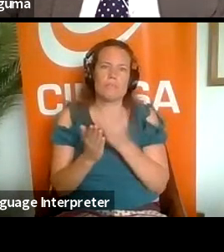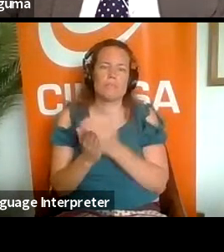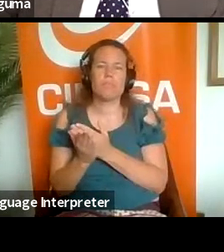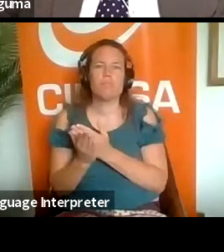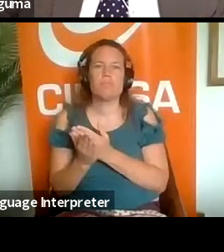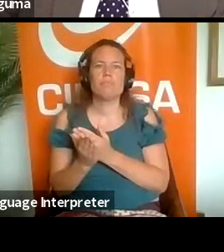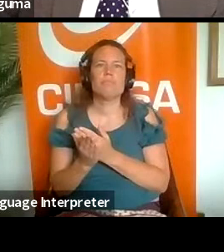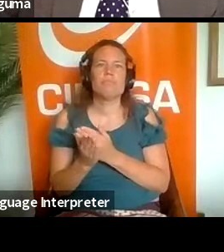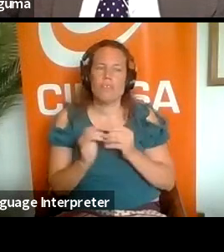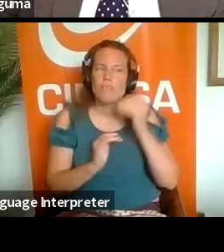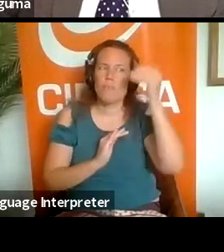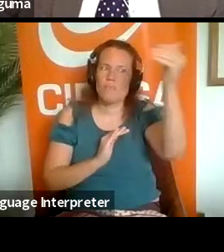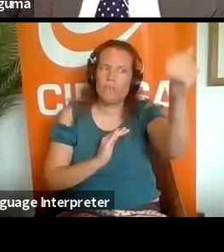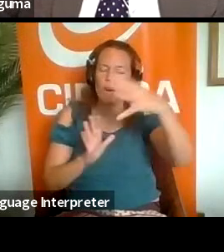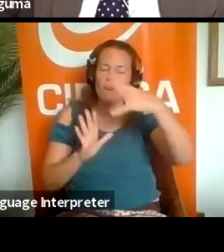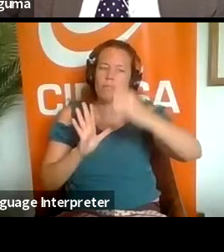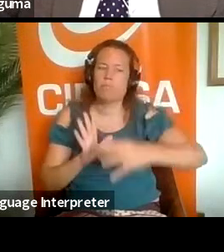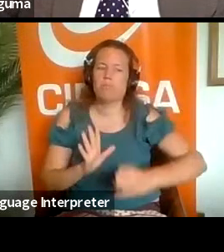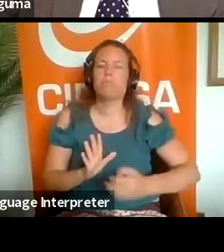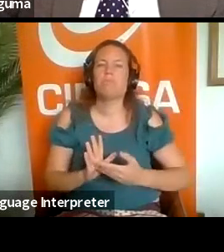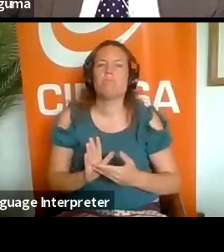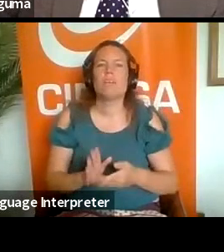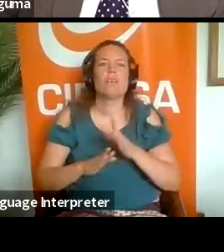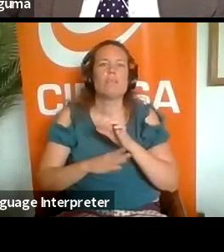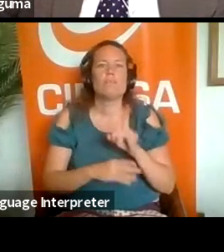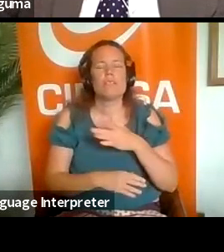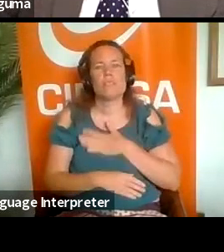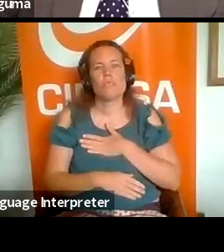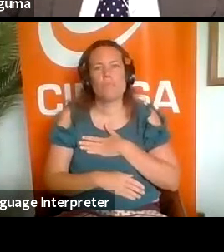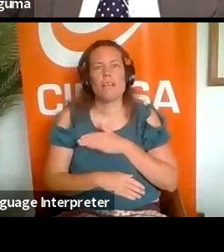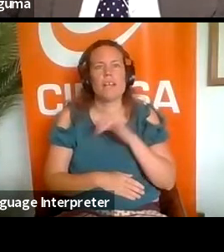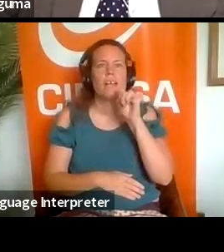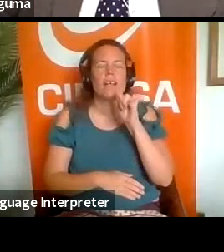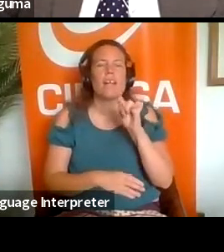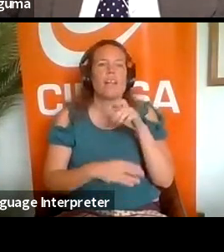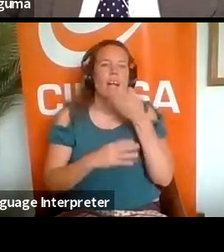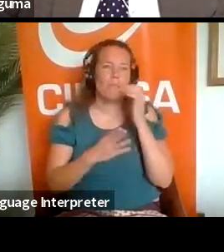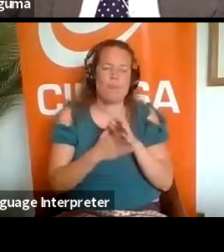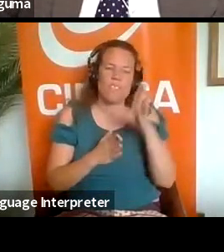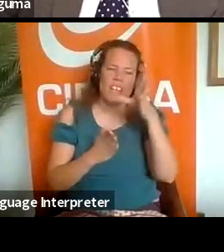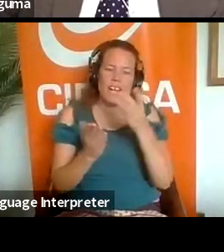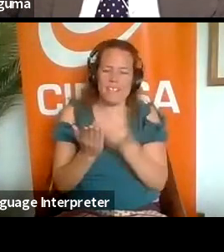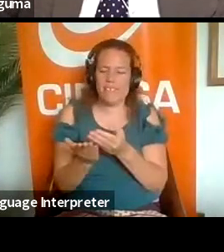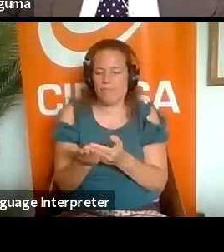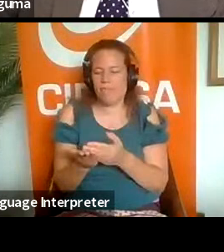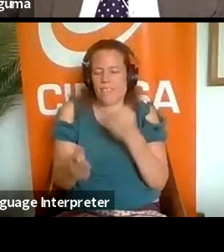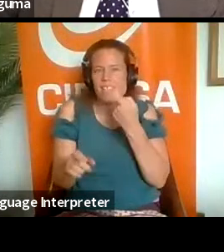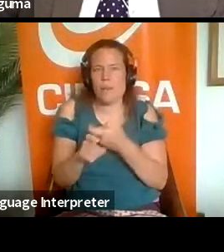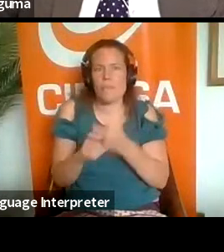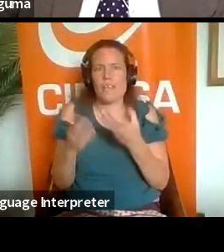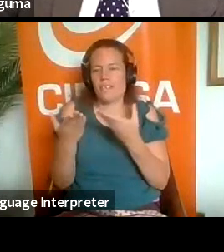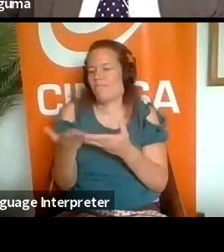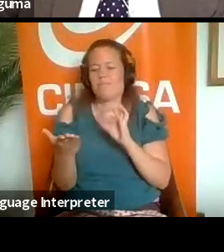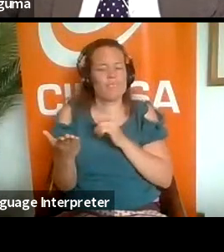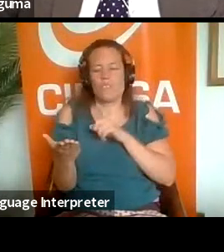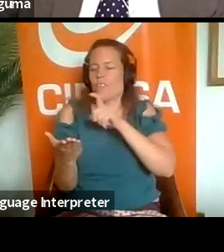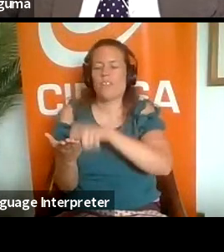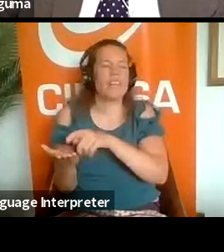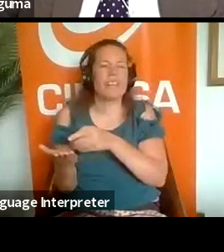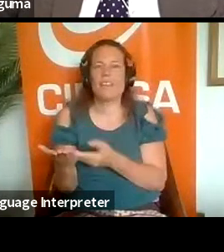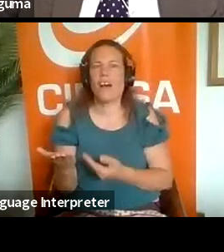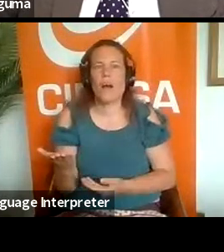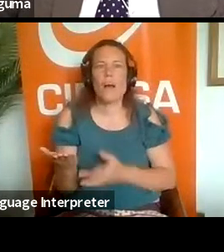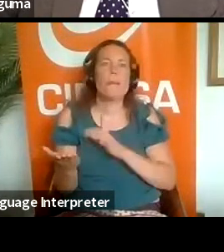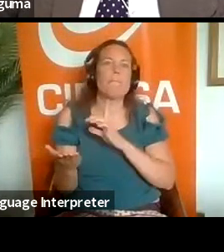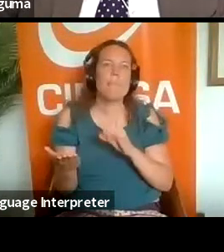remotely. And so they've had my Apple gadgets like a brick in their hands, unable to access them. But